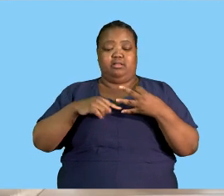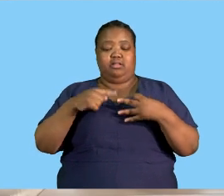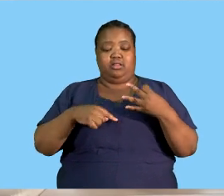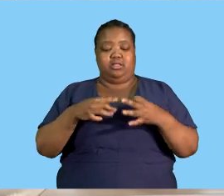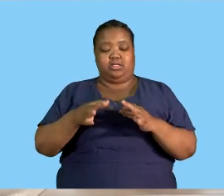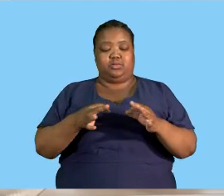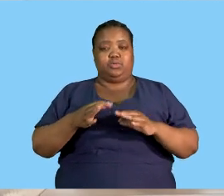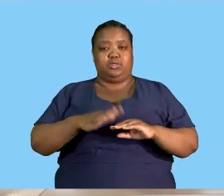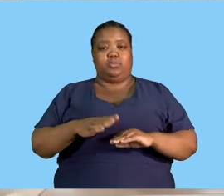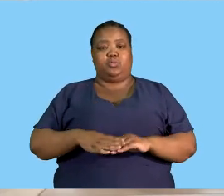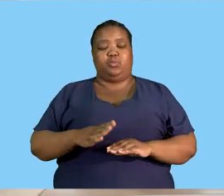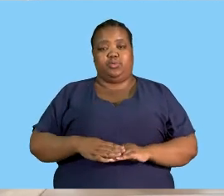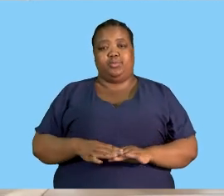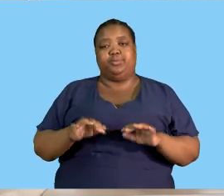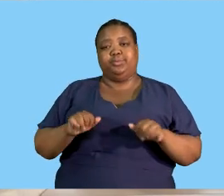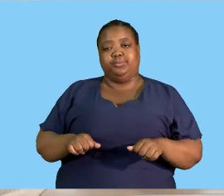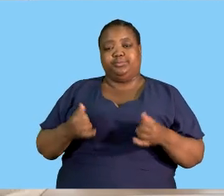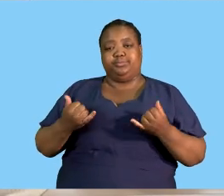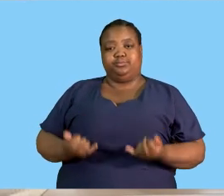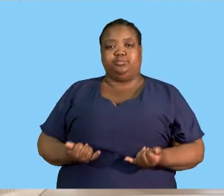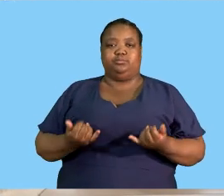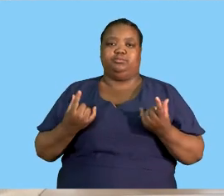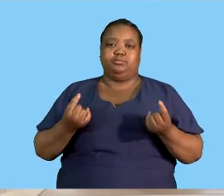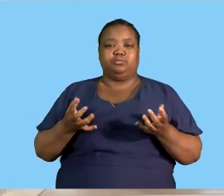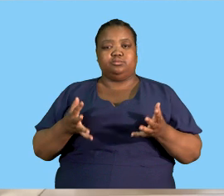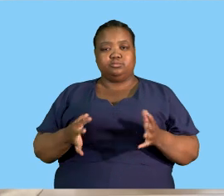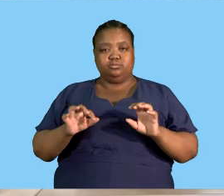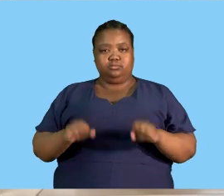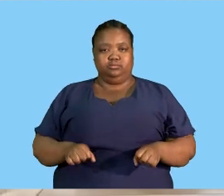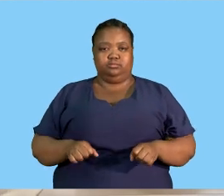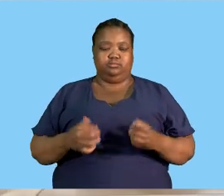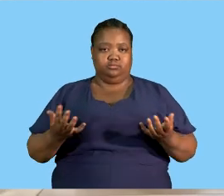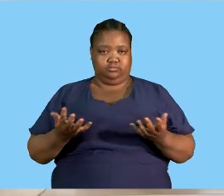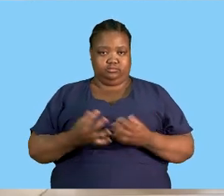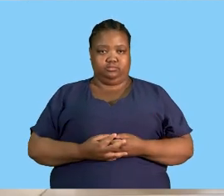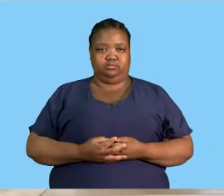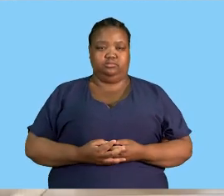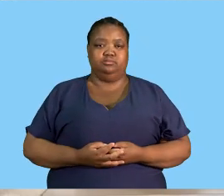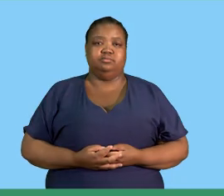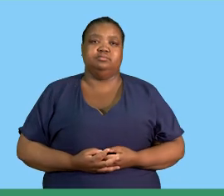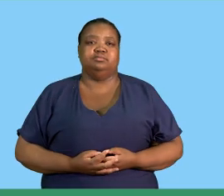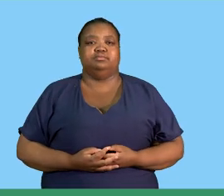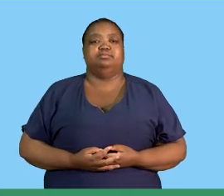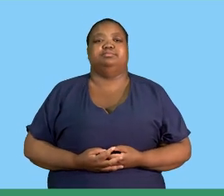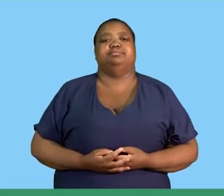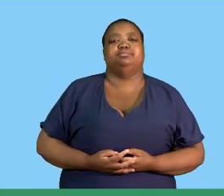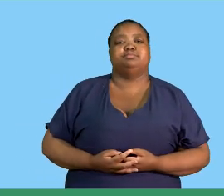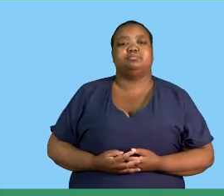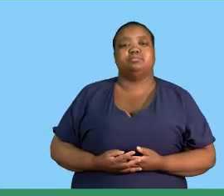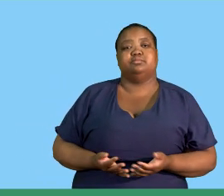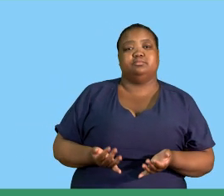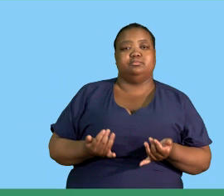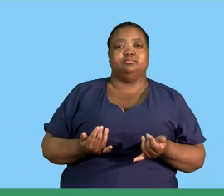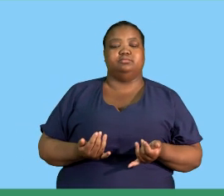another lesson, but for now you must know the industrial analysis tools. So that's what we're going to do to scan the environment. Like I